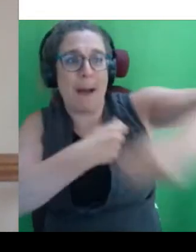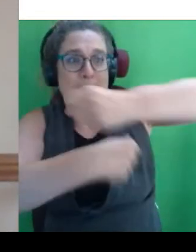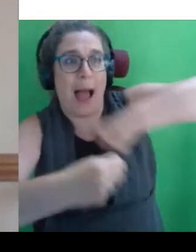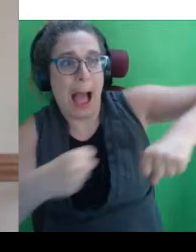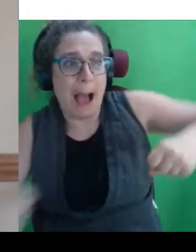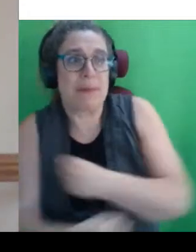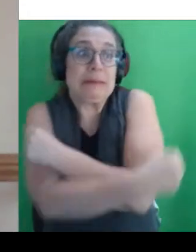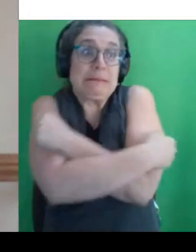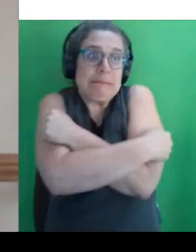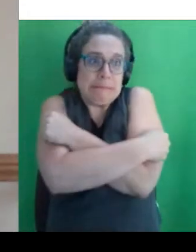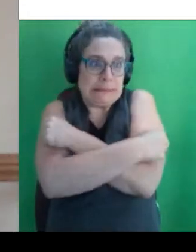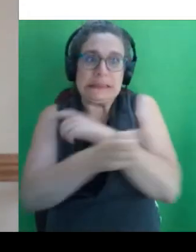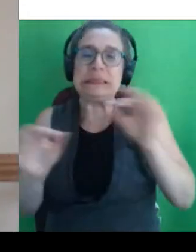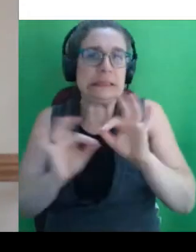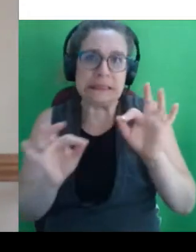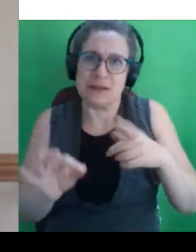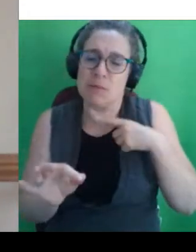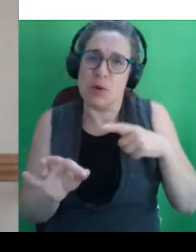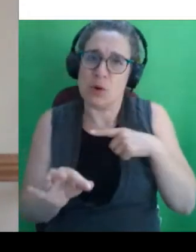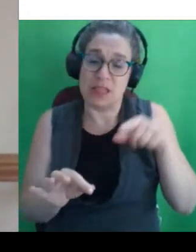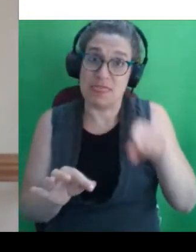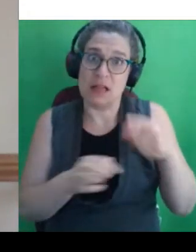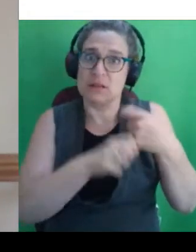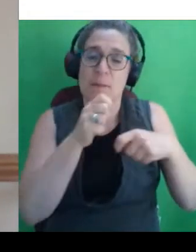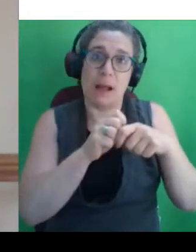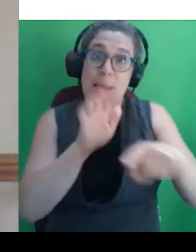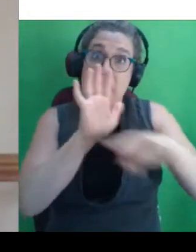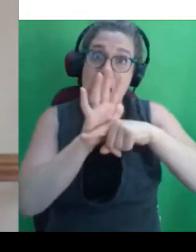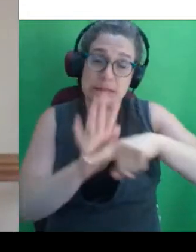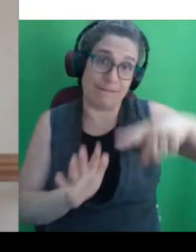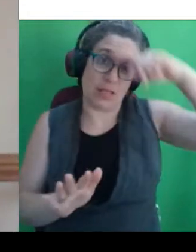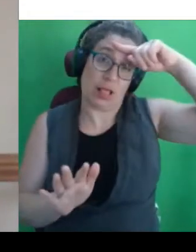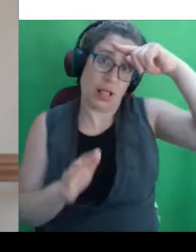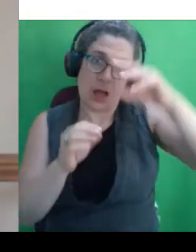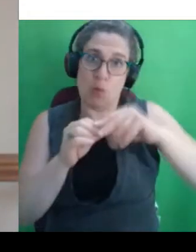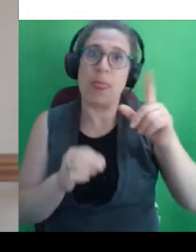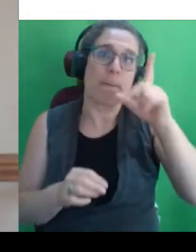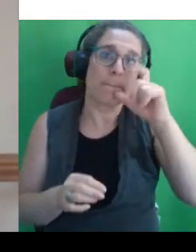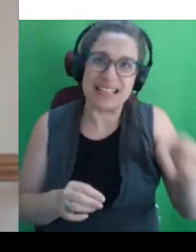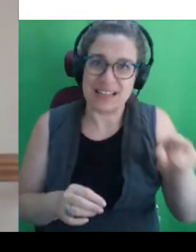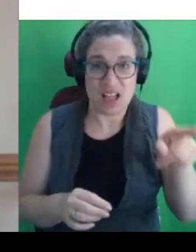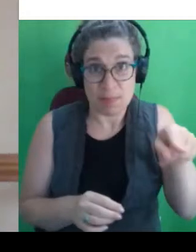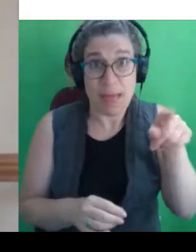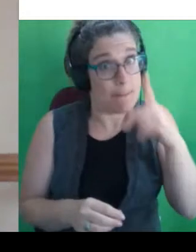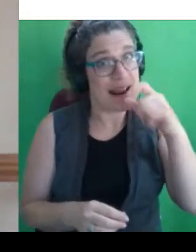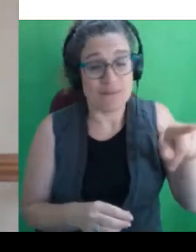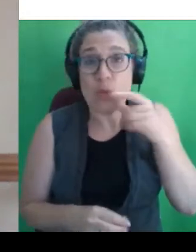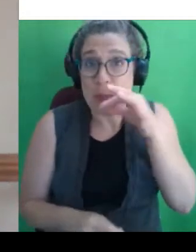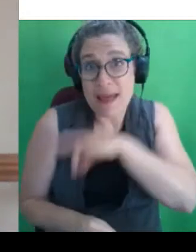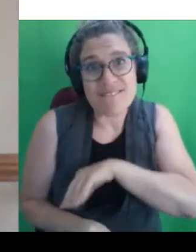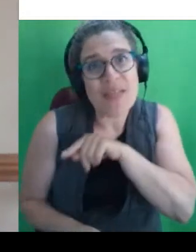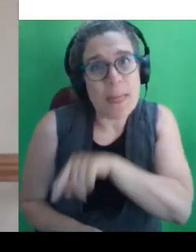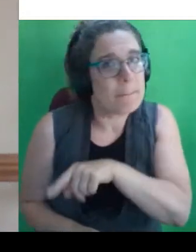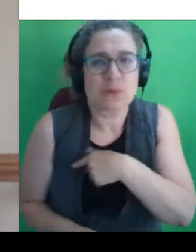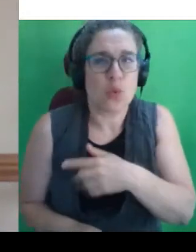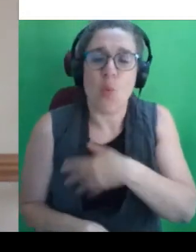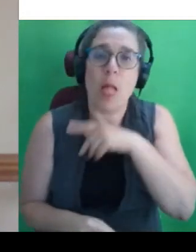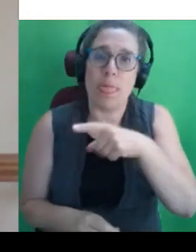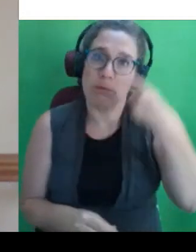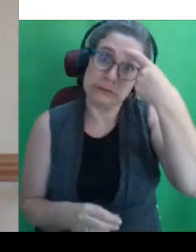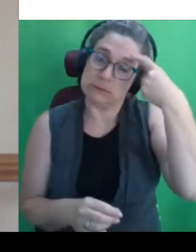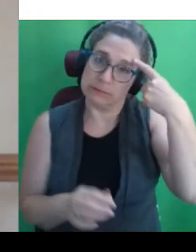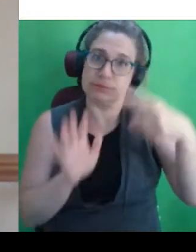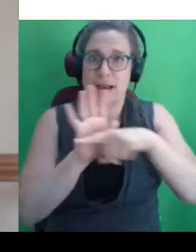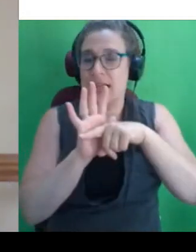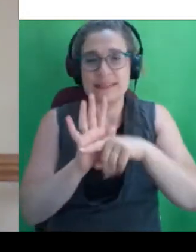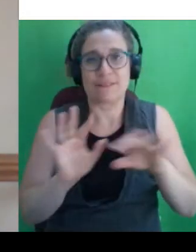negative feeling towards taking a medication, which is going to be beneficial. If you're giving a second dose of the inhaled medication, you need